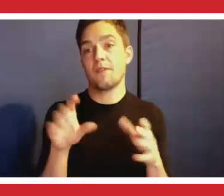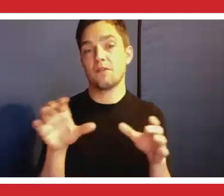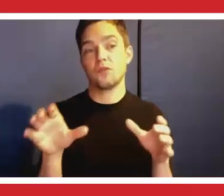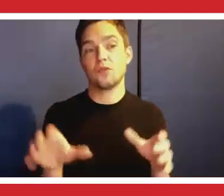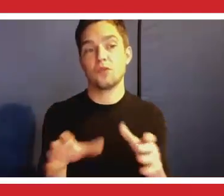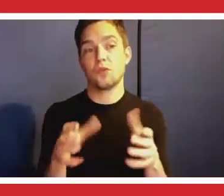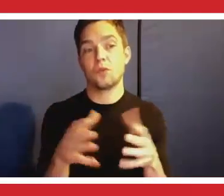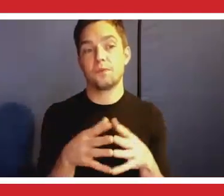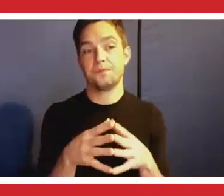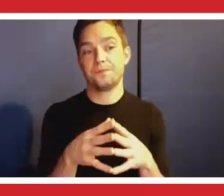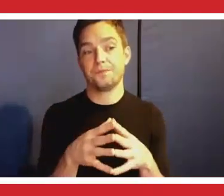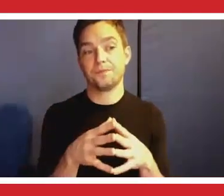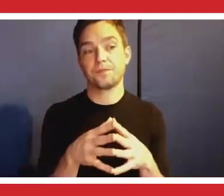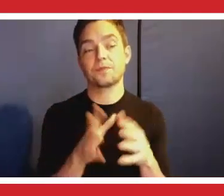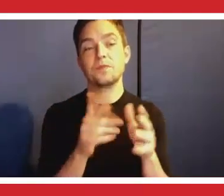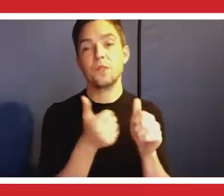in situations where